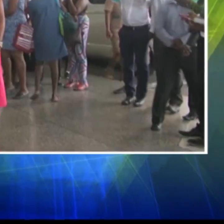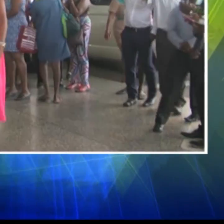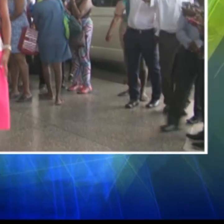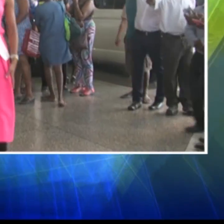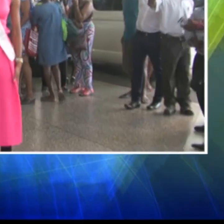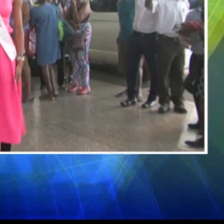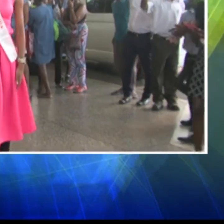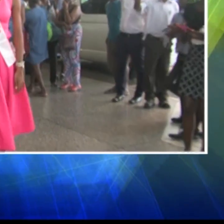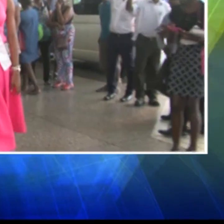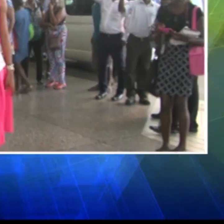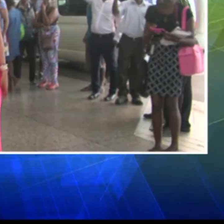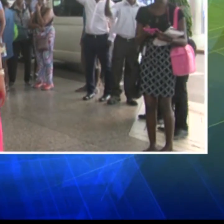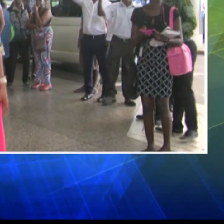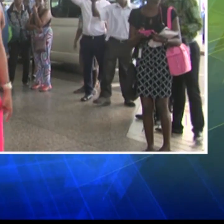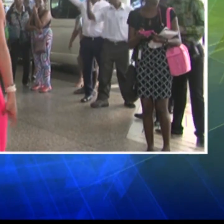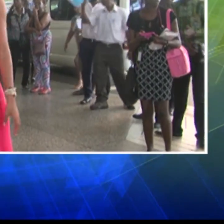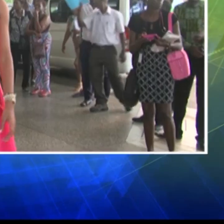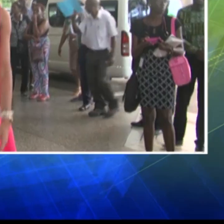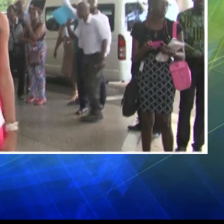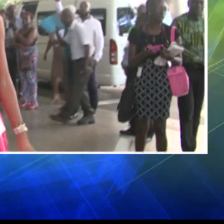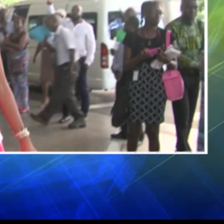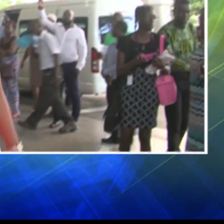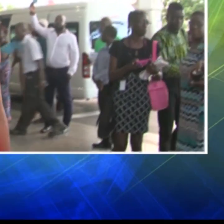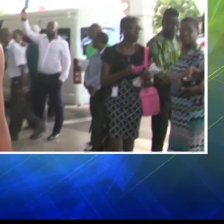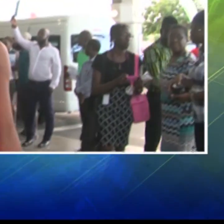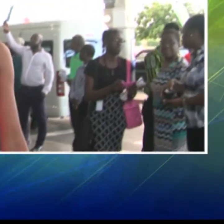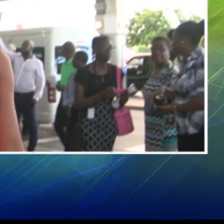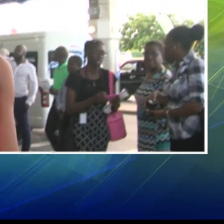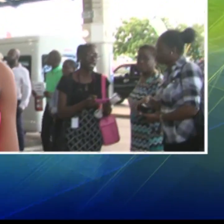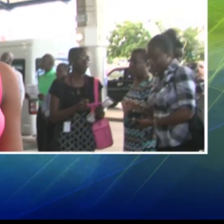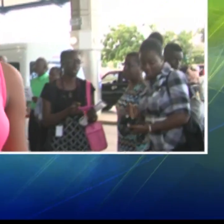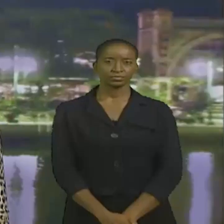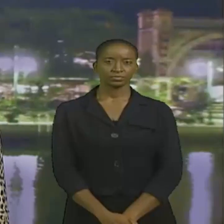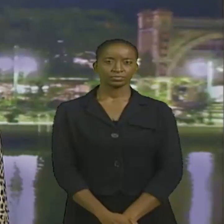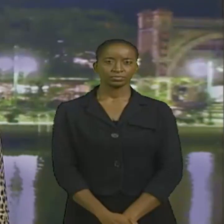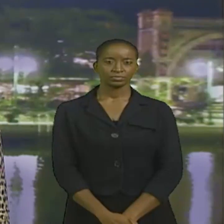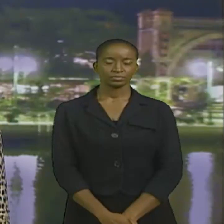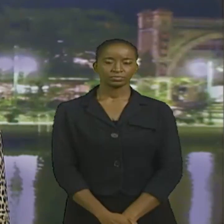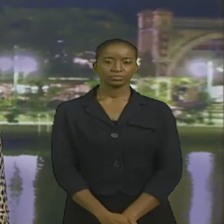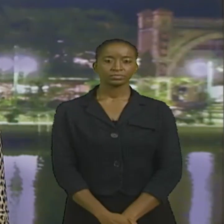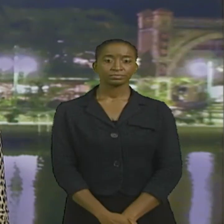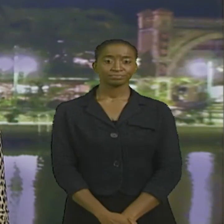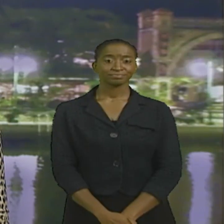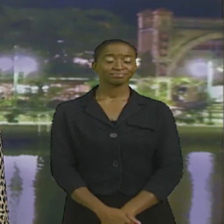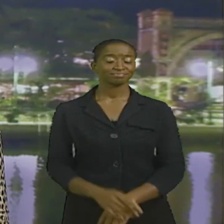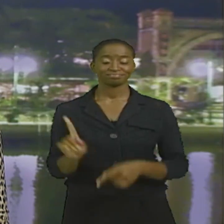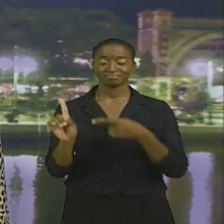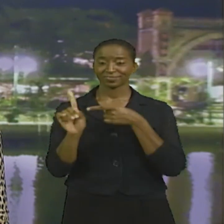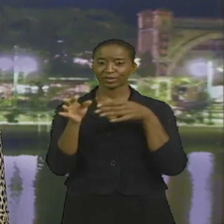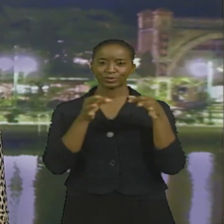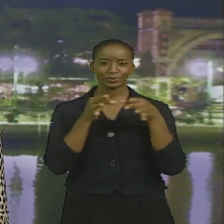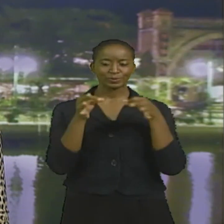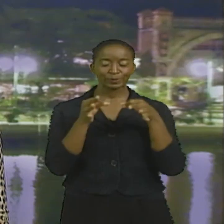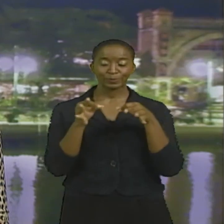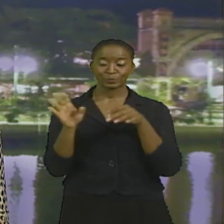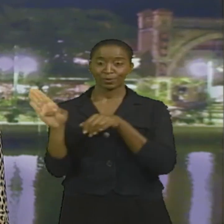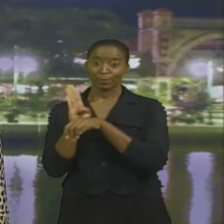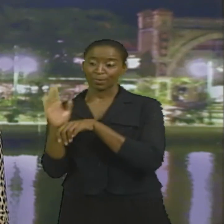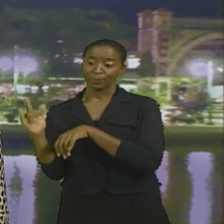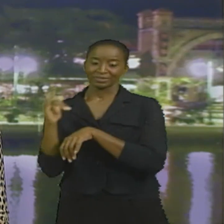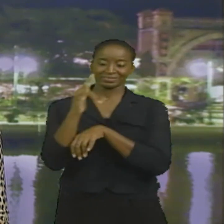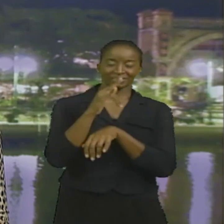says meeting the 118 delegates and showcasing Barbados to the world were the highlights. She says even before leaving Barbados, she had to